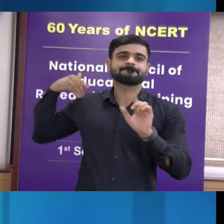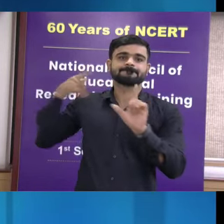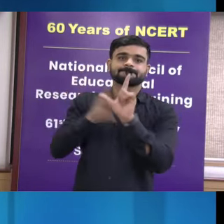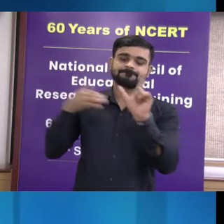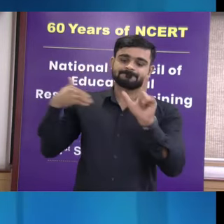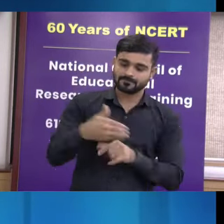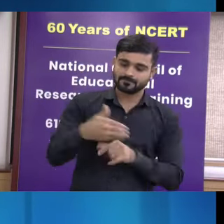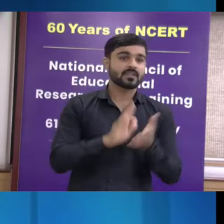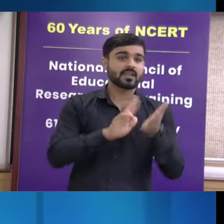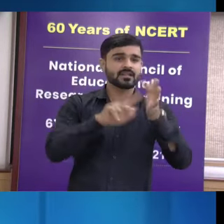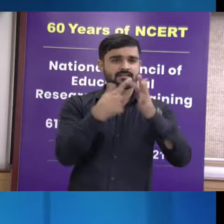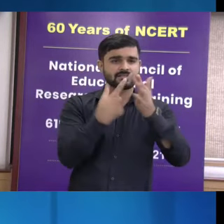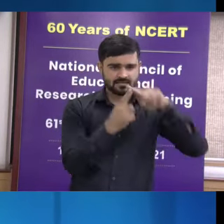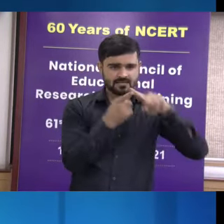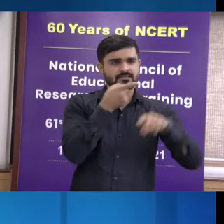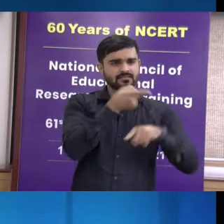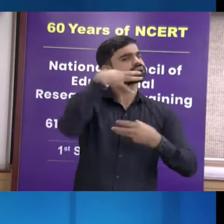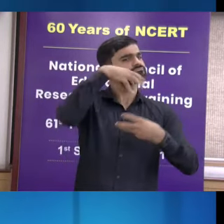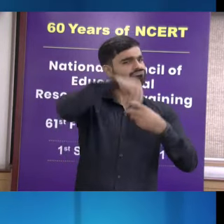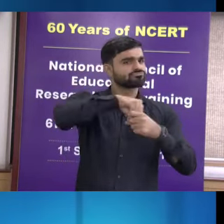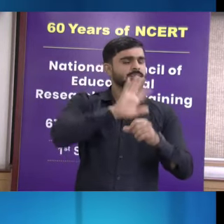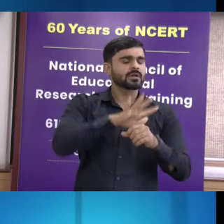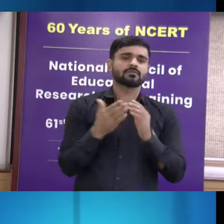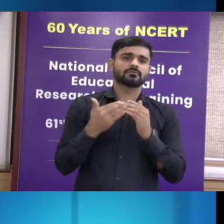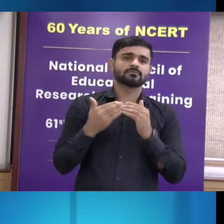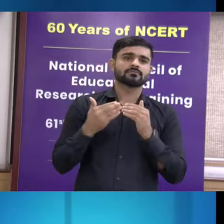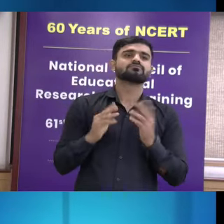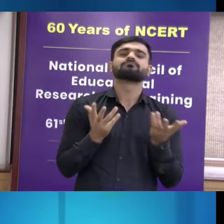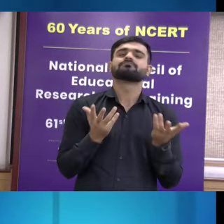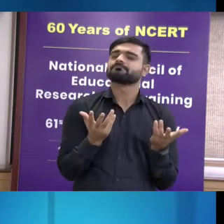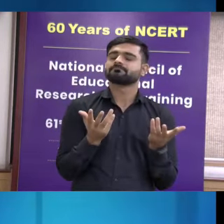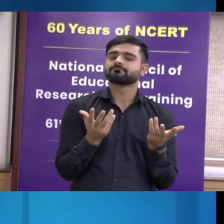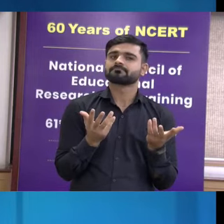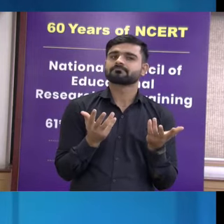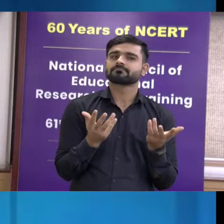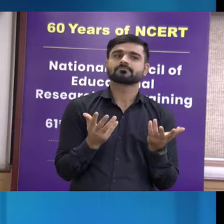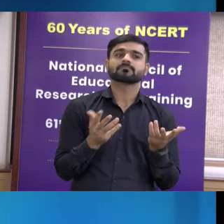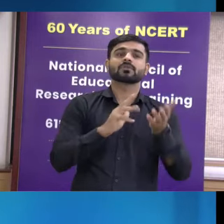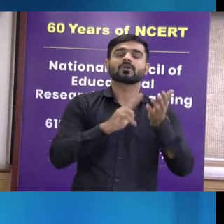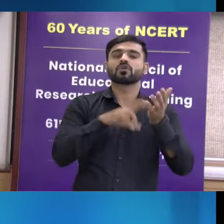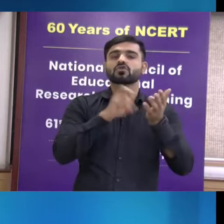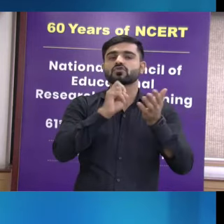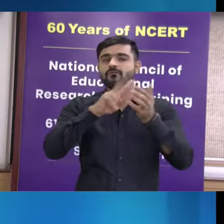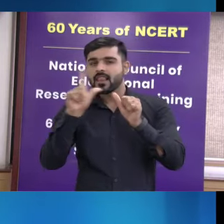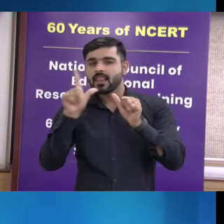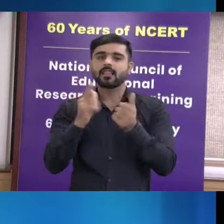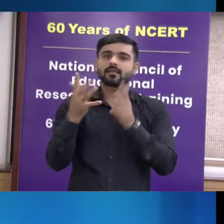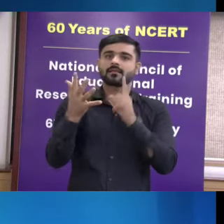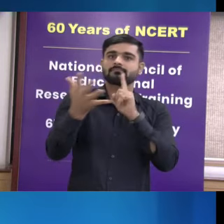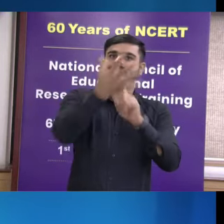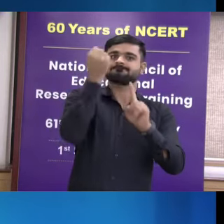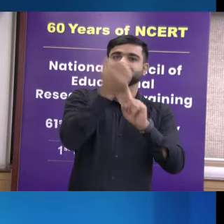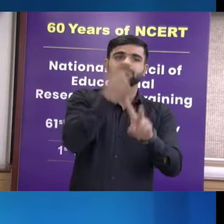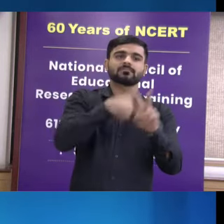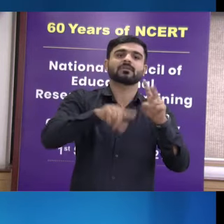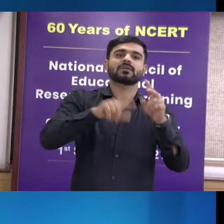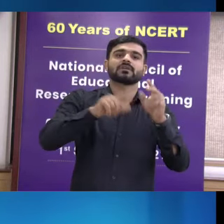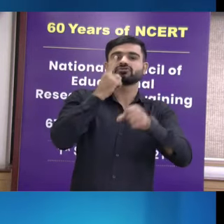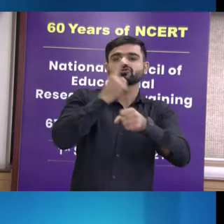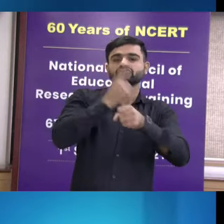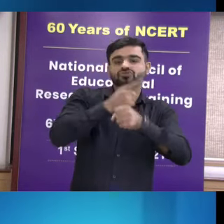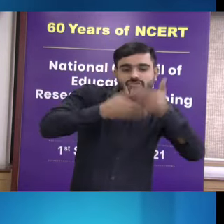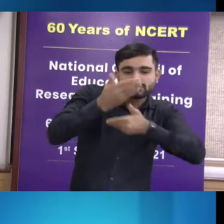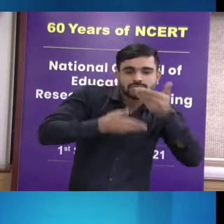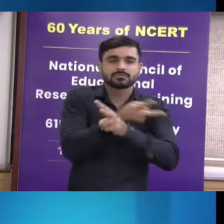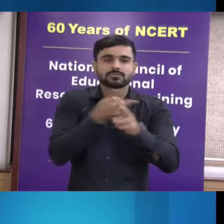NCERT has been also coming up with novel approaches in teaching learning,